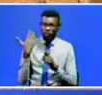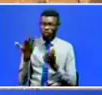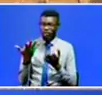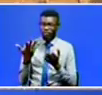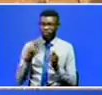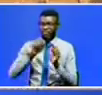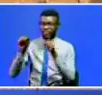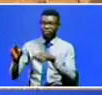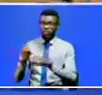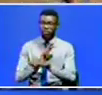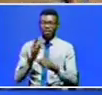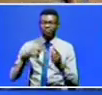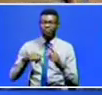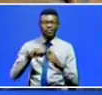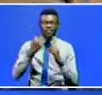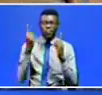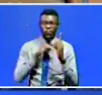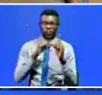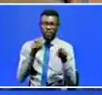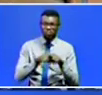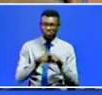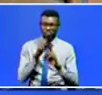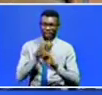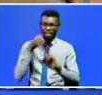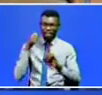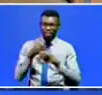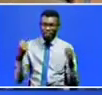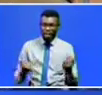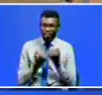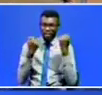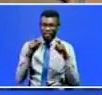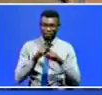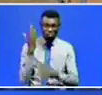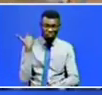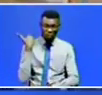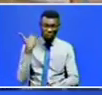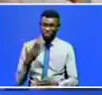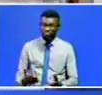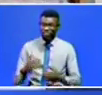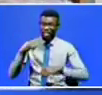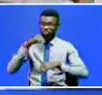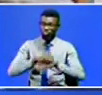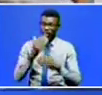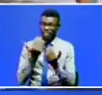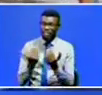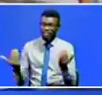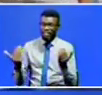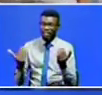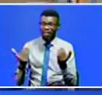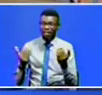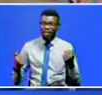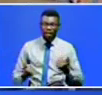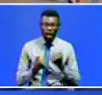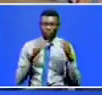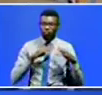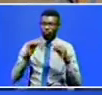distress call were also killed. The attack comes in the wake of a similar one a few days ago when school-going children who were heading home